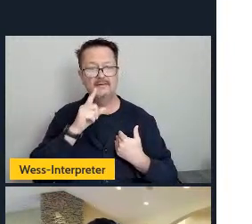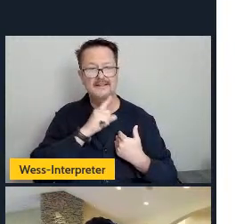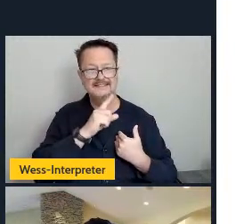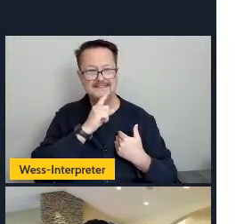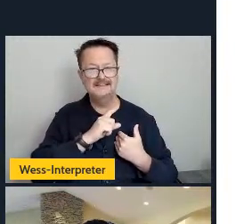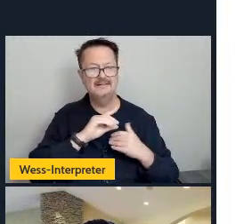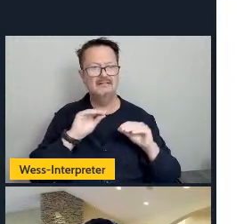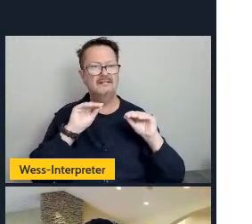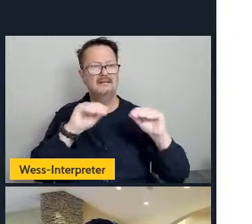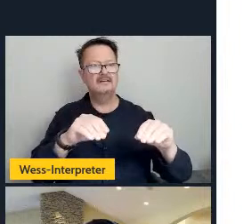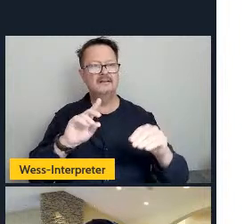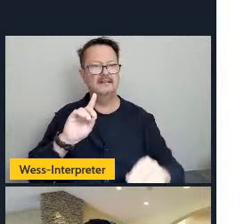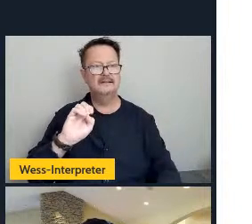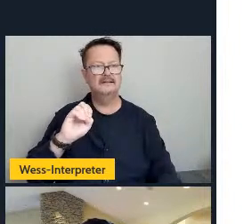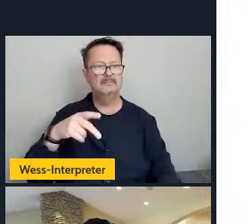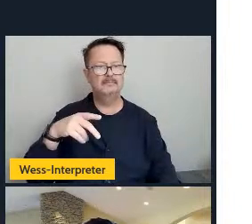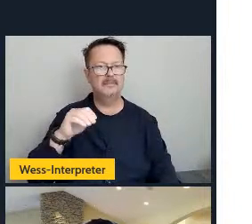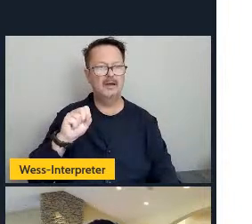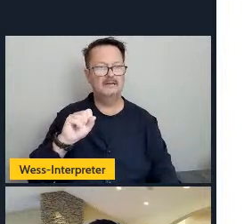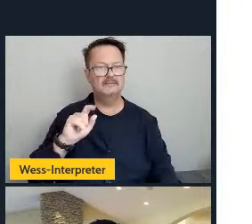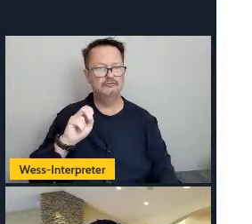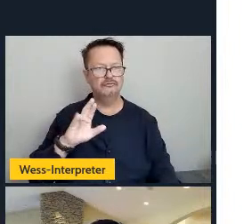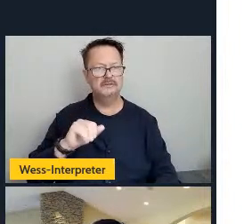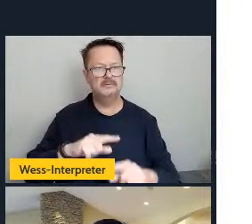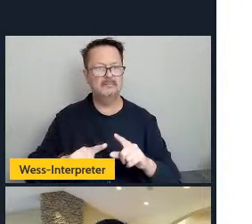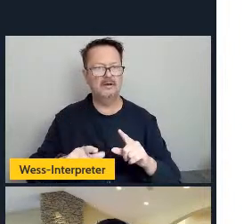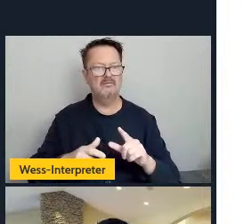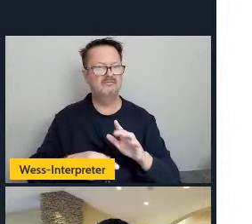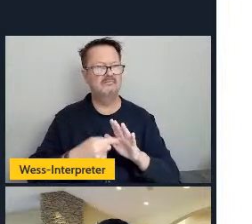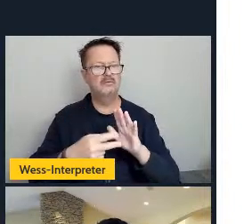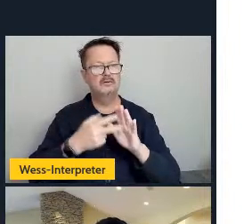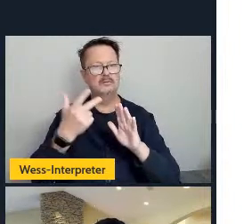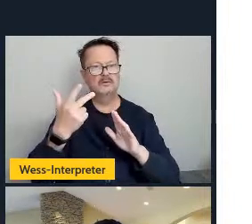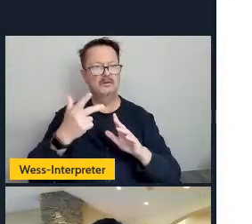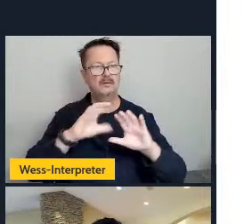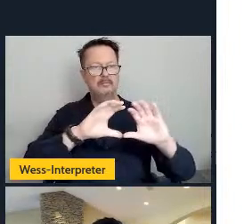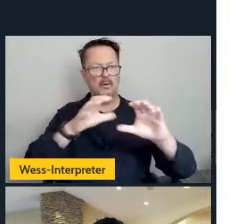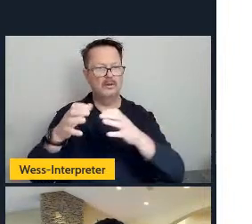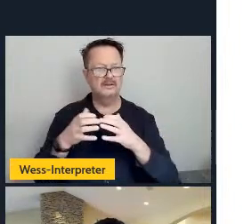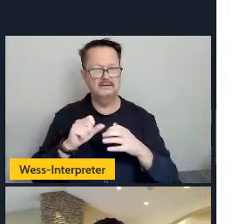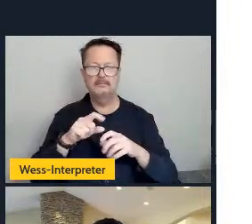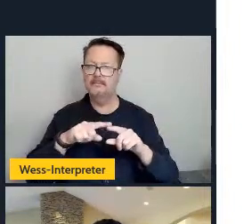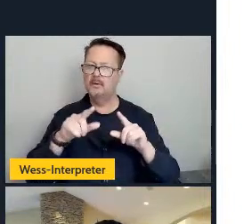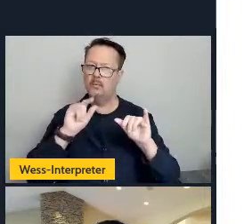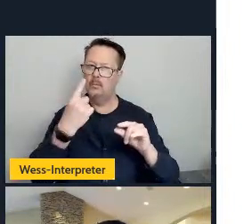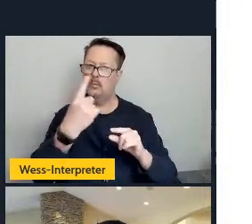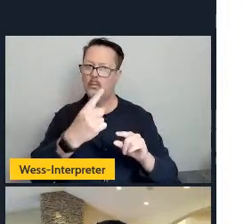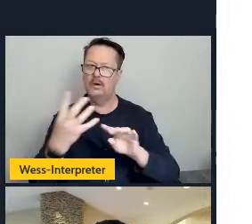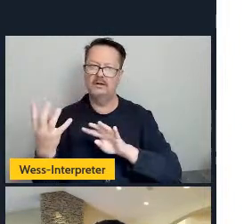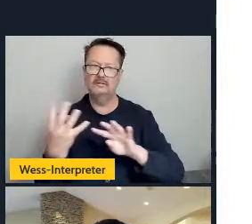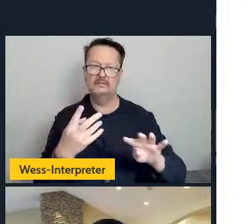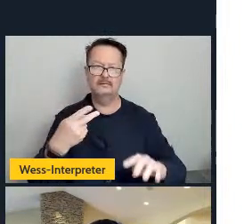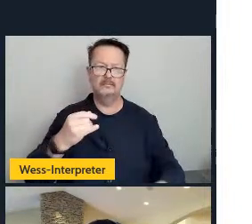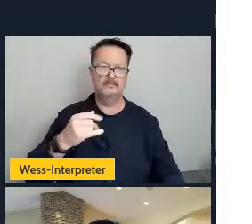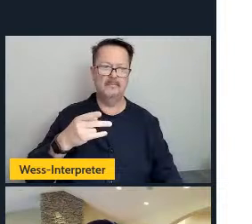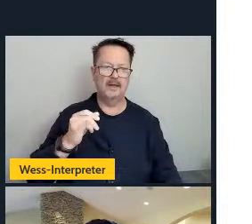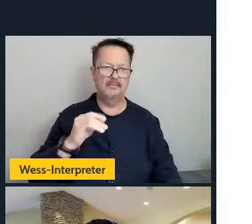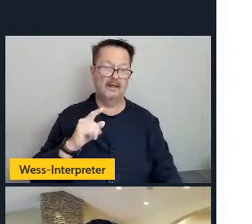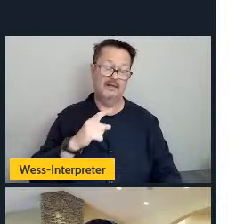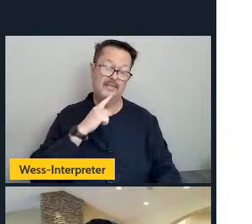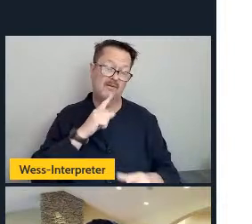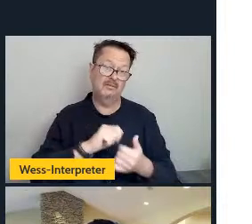repository, but multiple components and still a single pipeline. So to me, that changes the game quite significantly. And